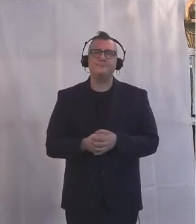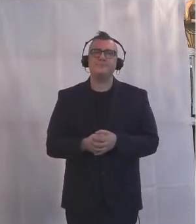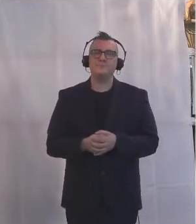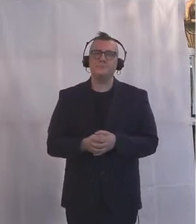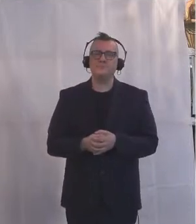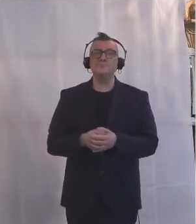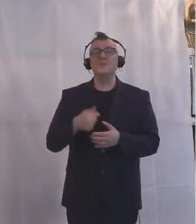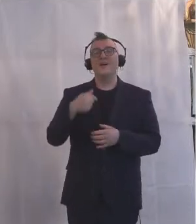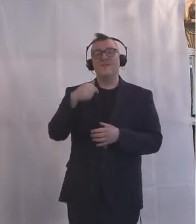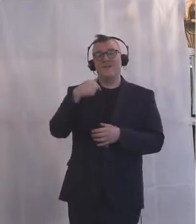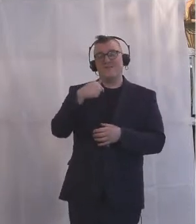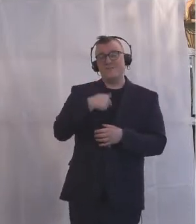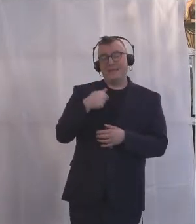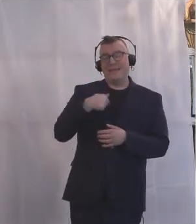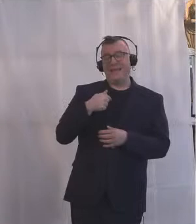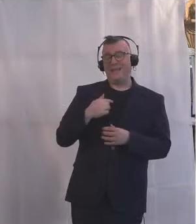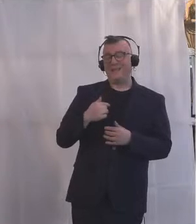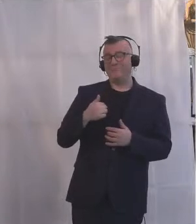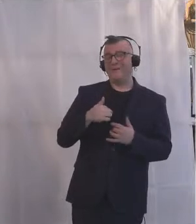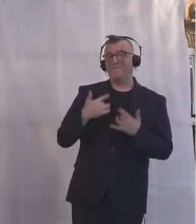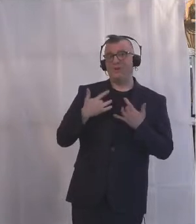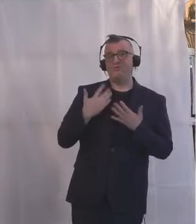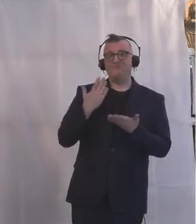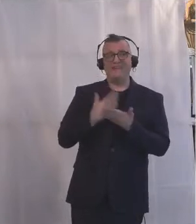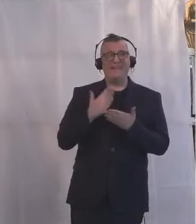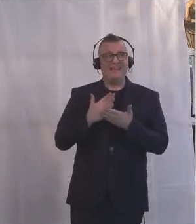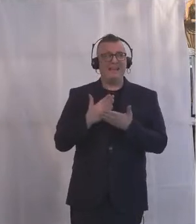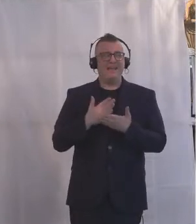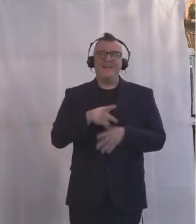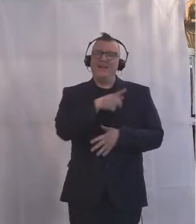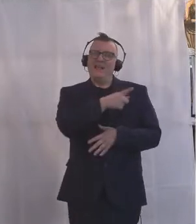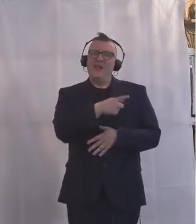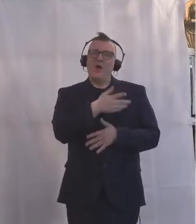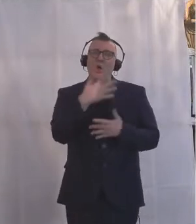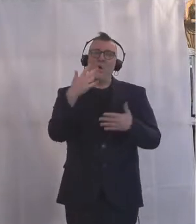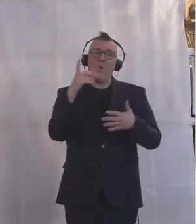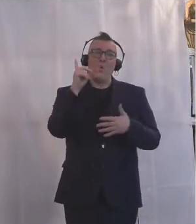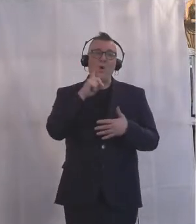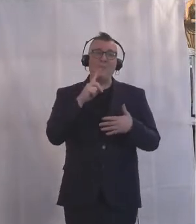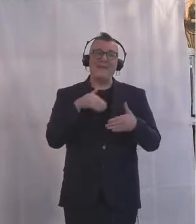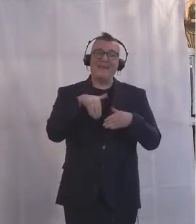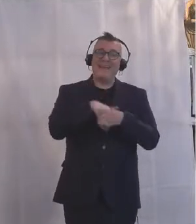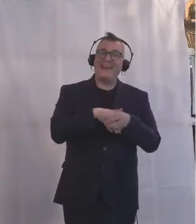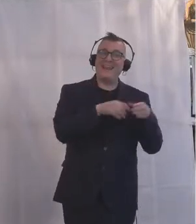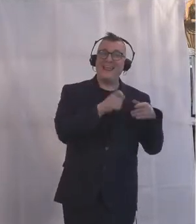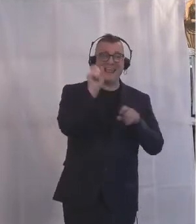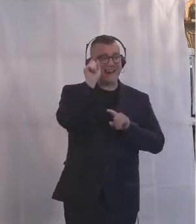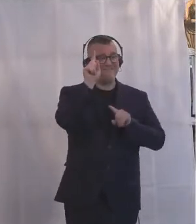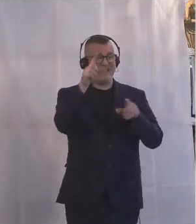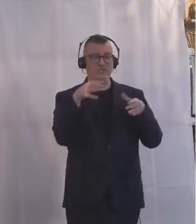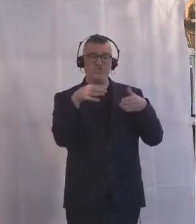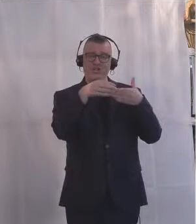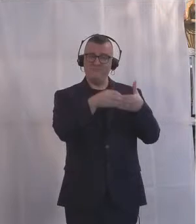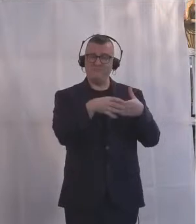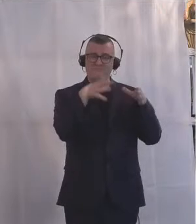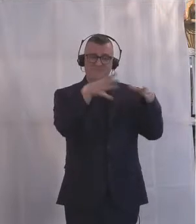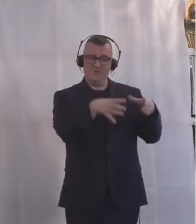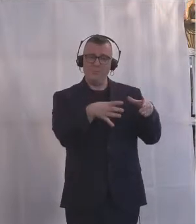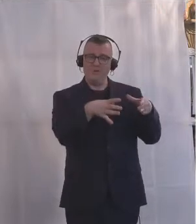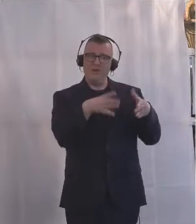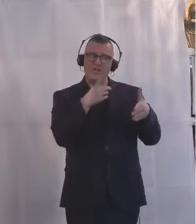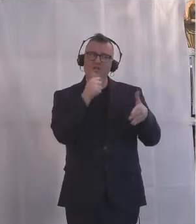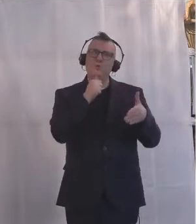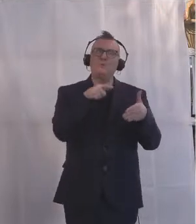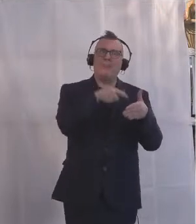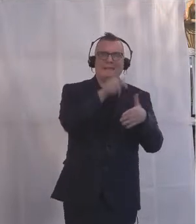Lean on the support of women in innovation because it's a minefield out there,